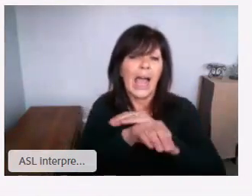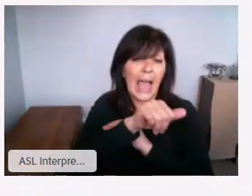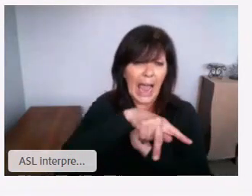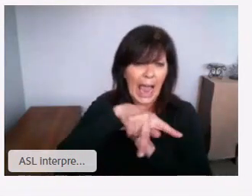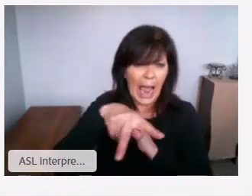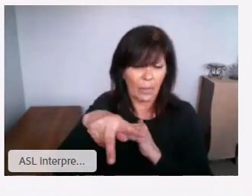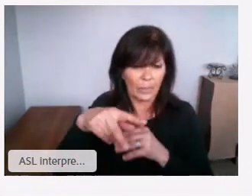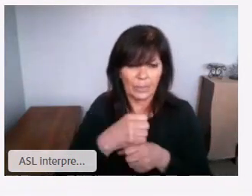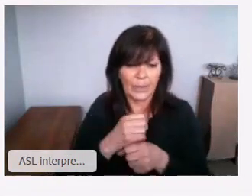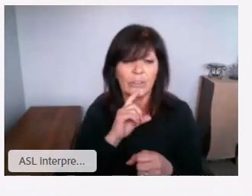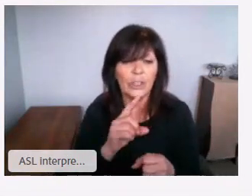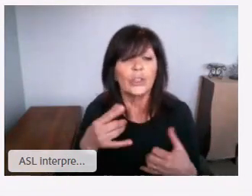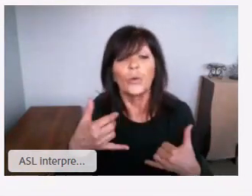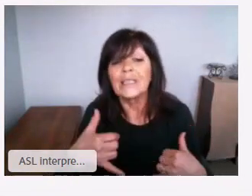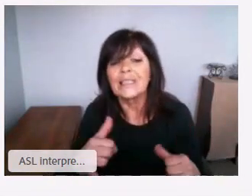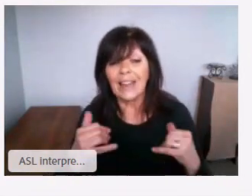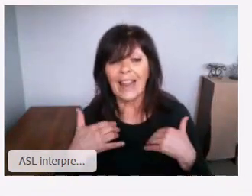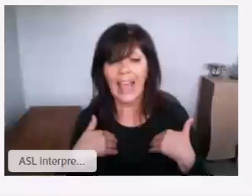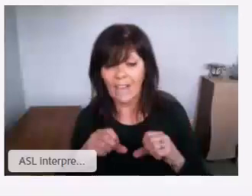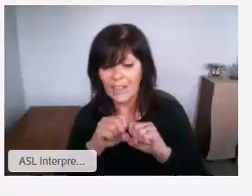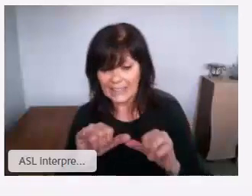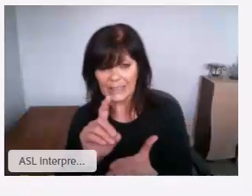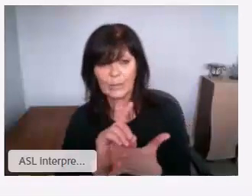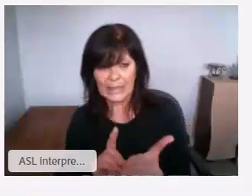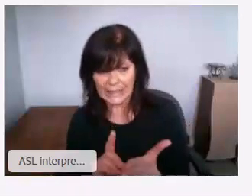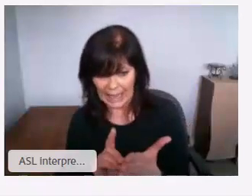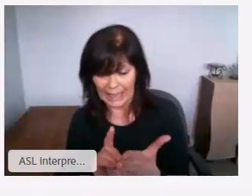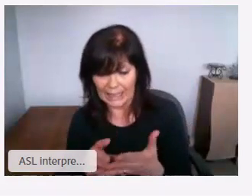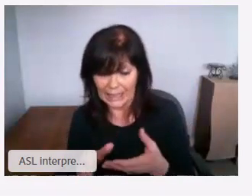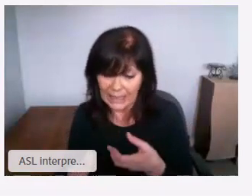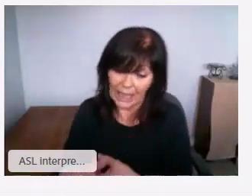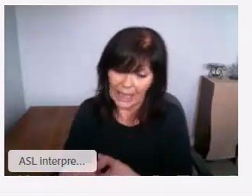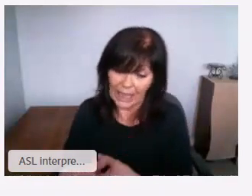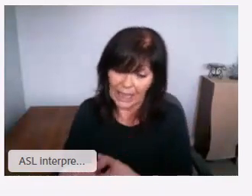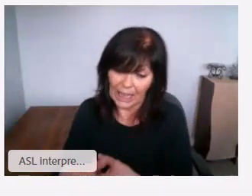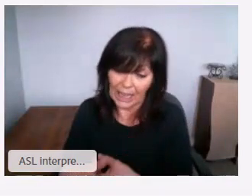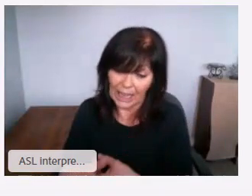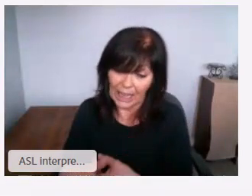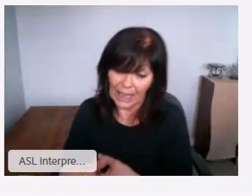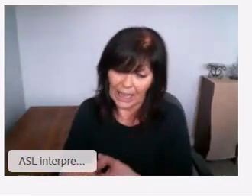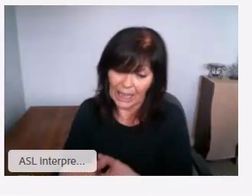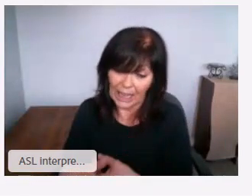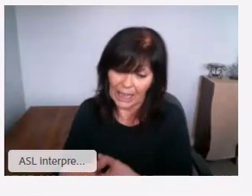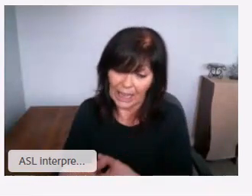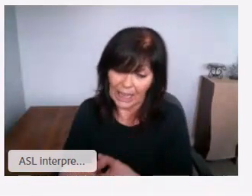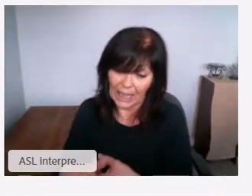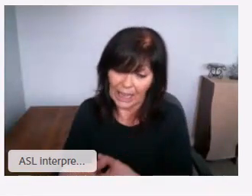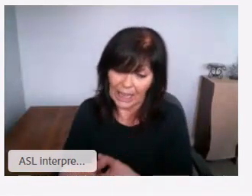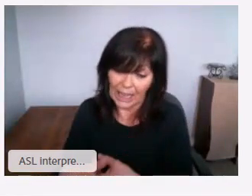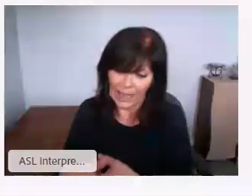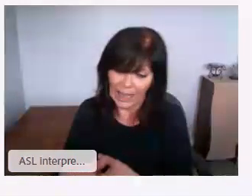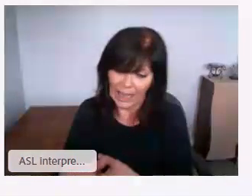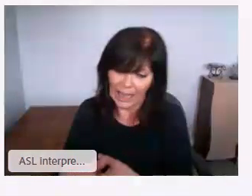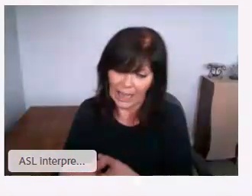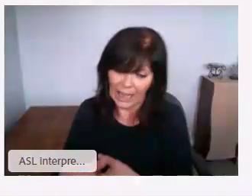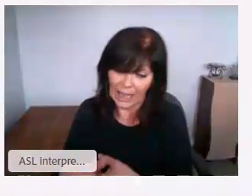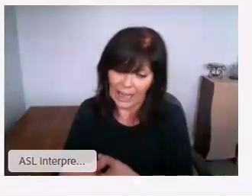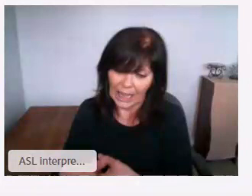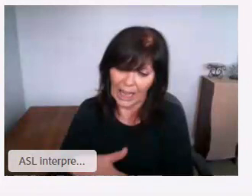see we still have the system design that covers the interfaces, and we have the integration